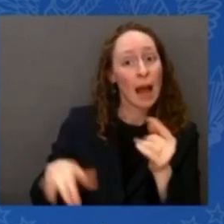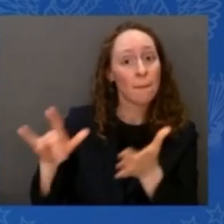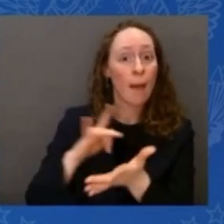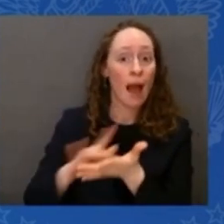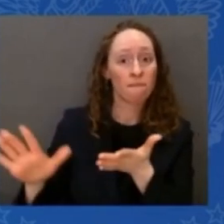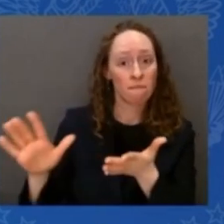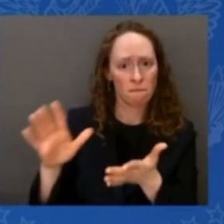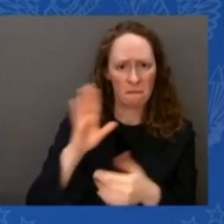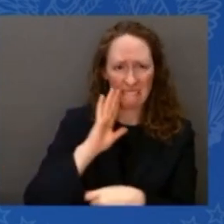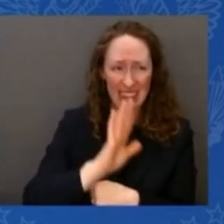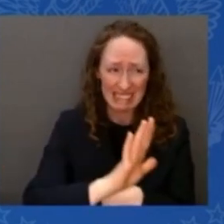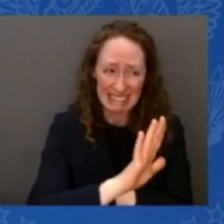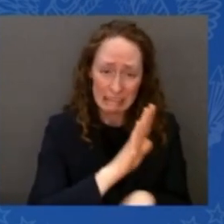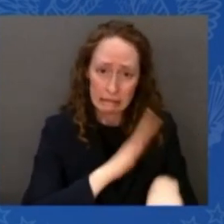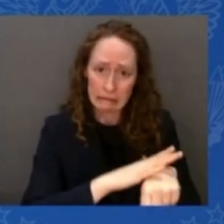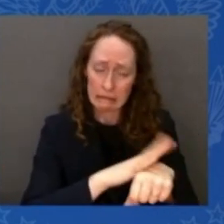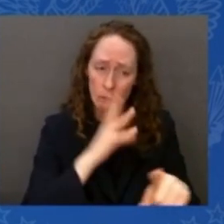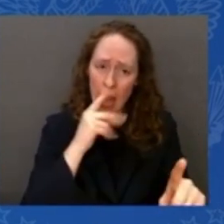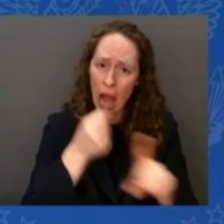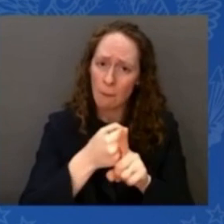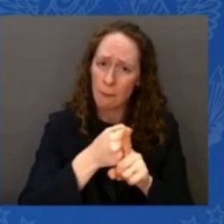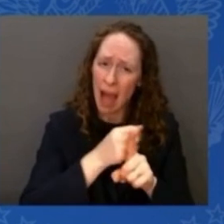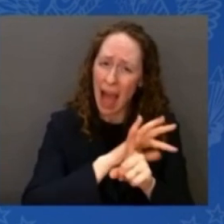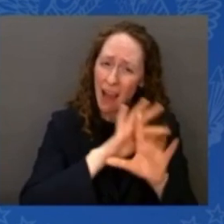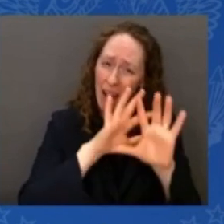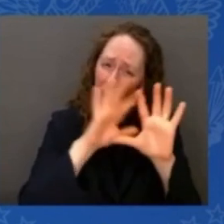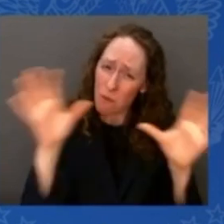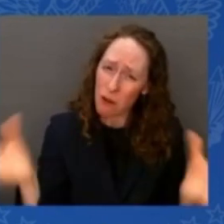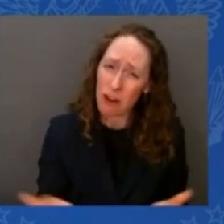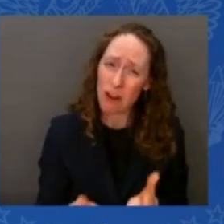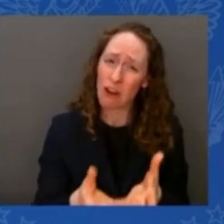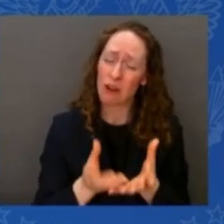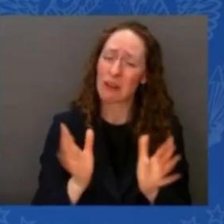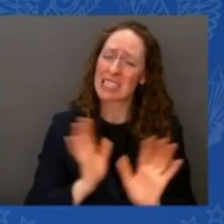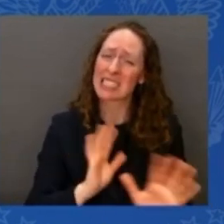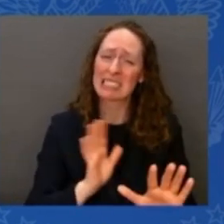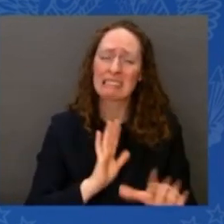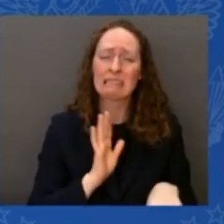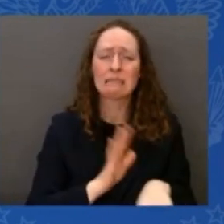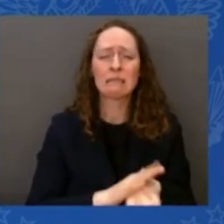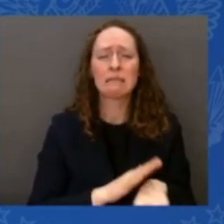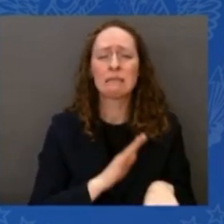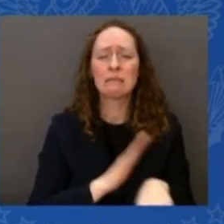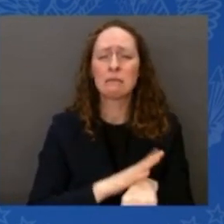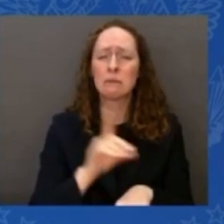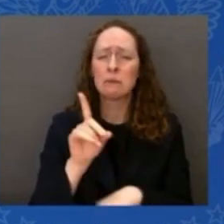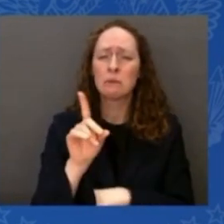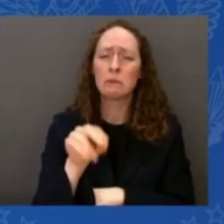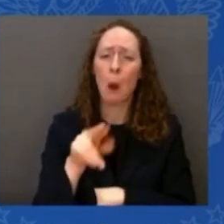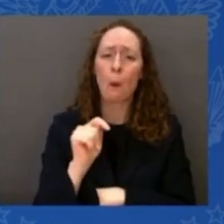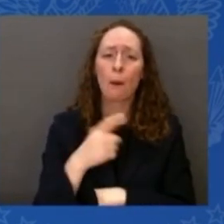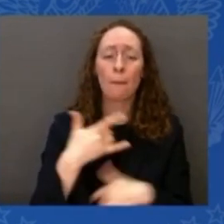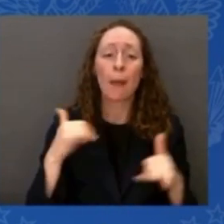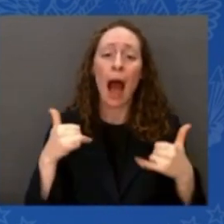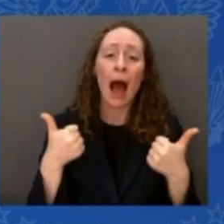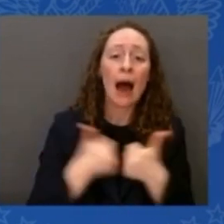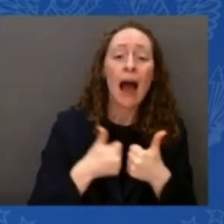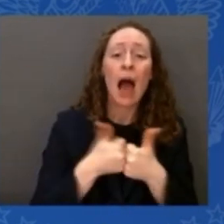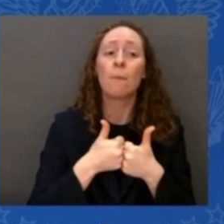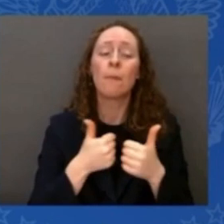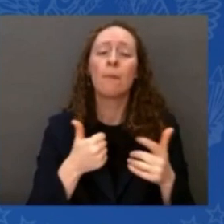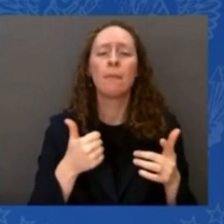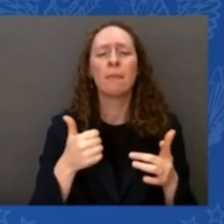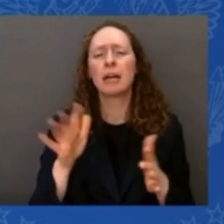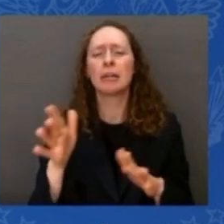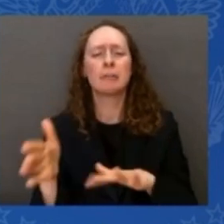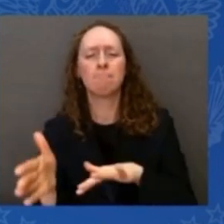let's take that off the table. And let's have a conversation about how we're going to grow the economy, lower the costs, and reduce